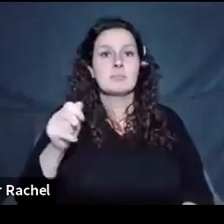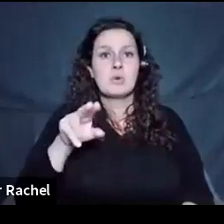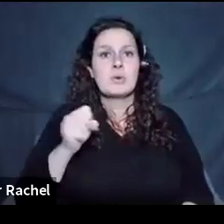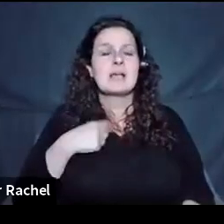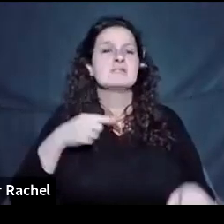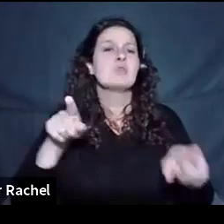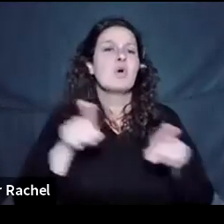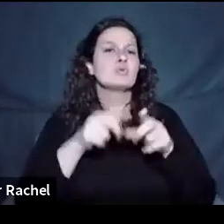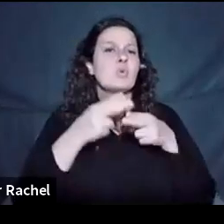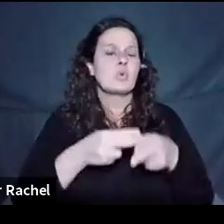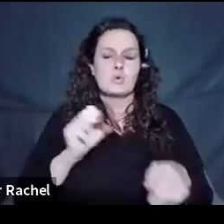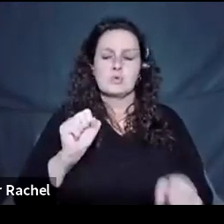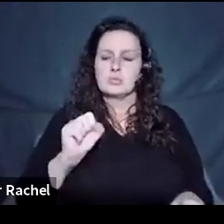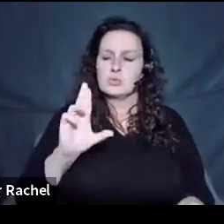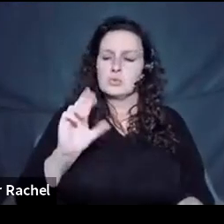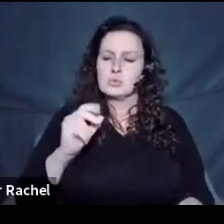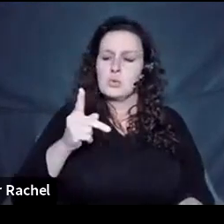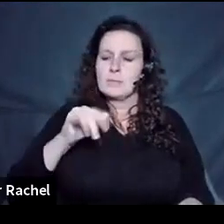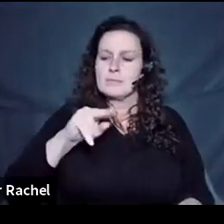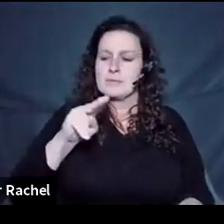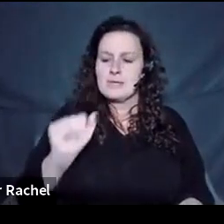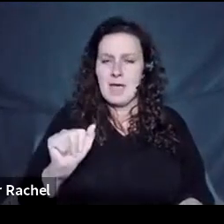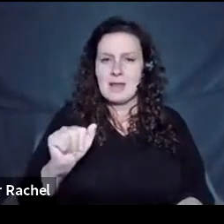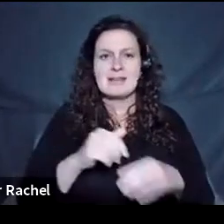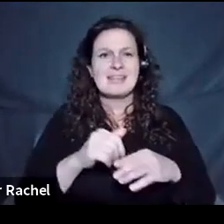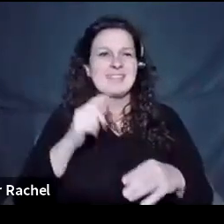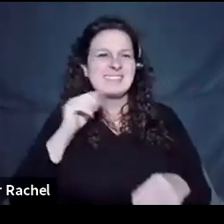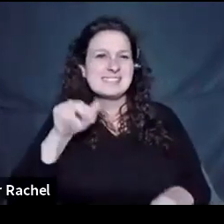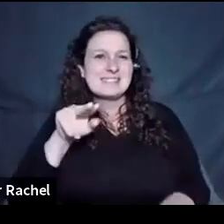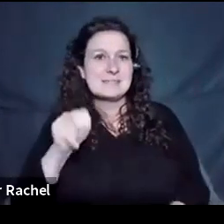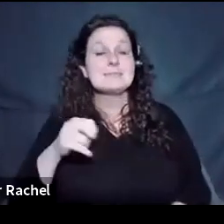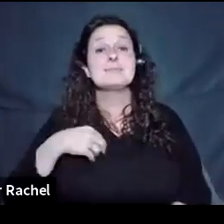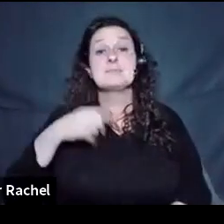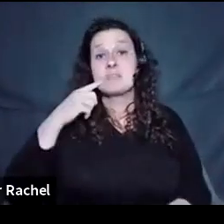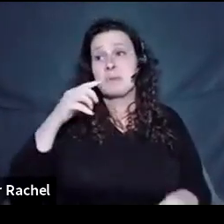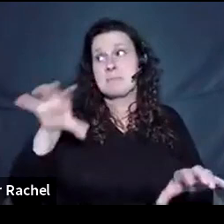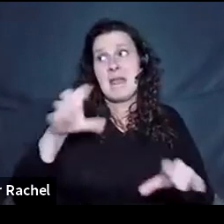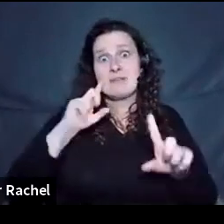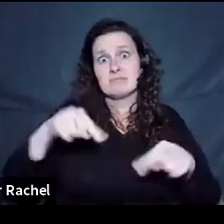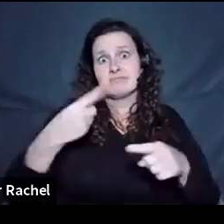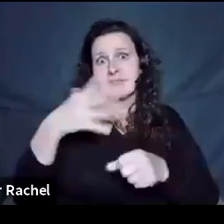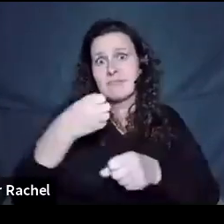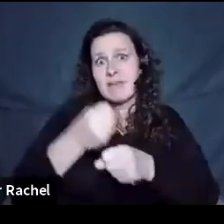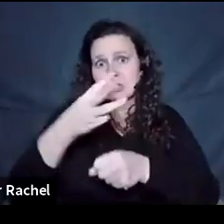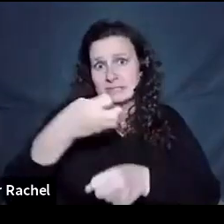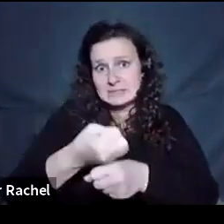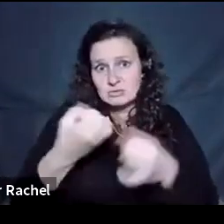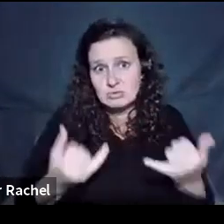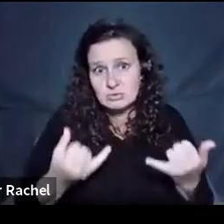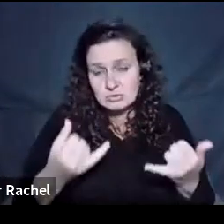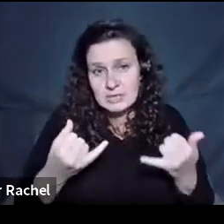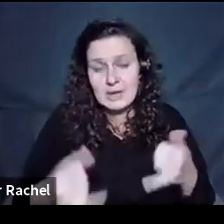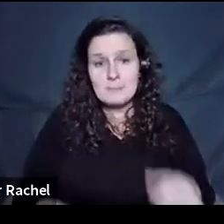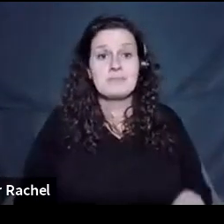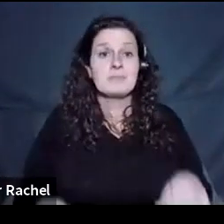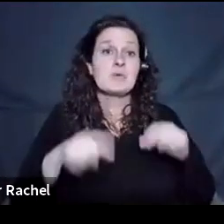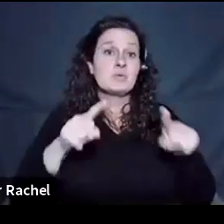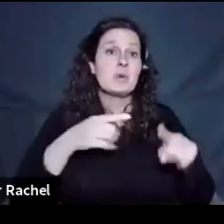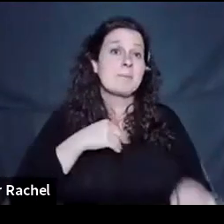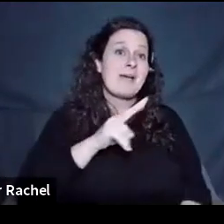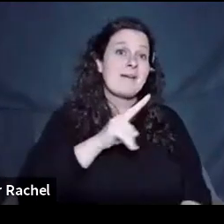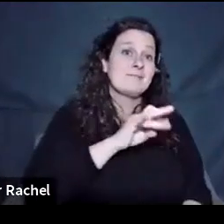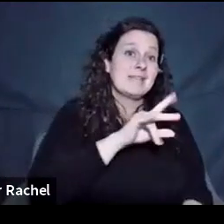I've been active in the scene for probably about 5, 6 years now. During my vanilla job, I'm a